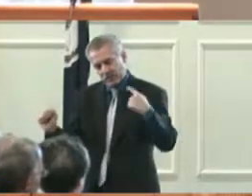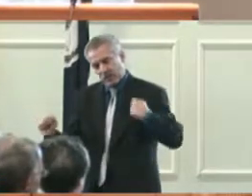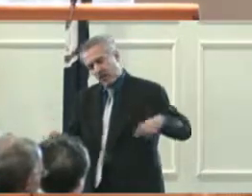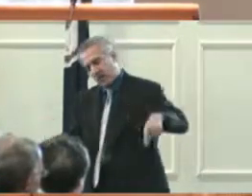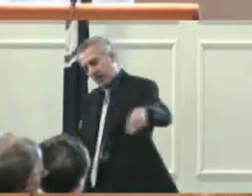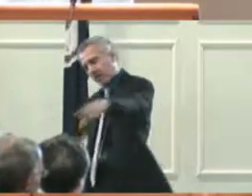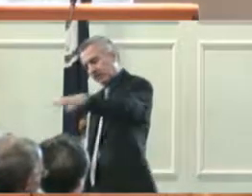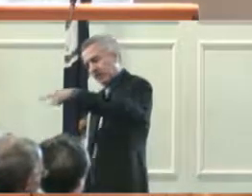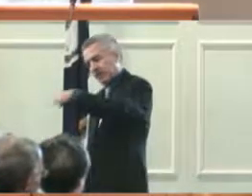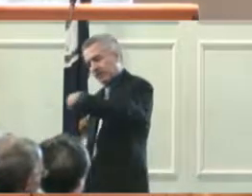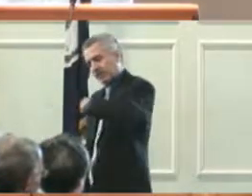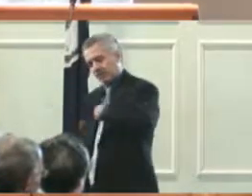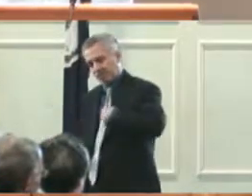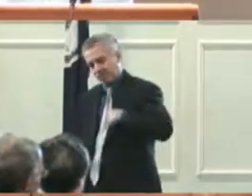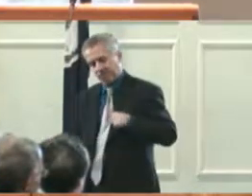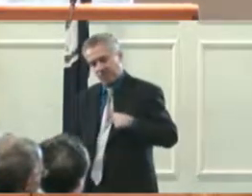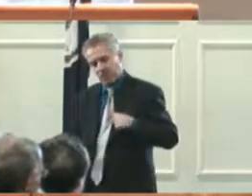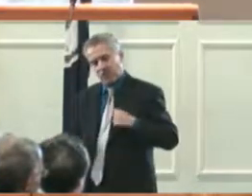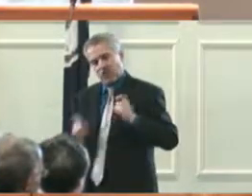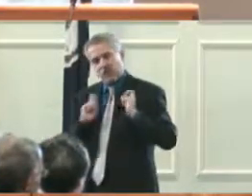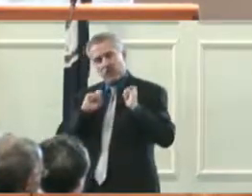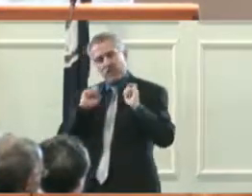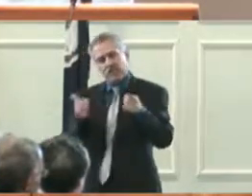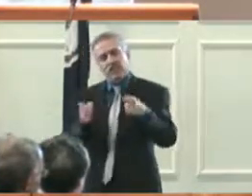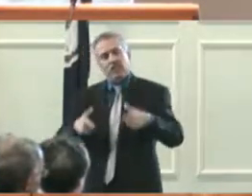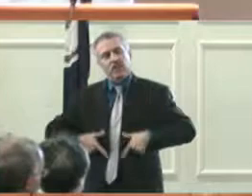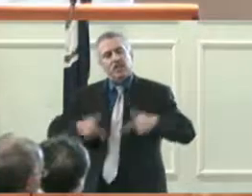today, we give our lives to you.